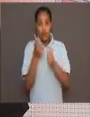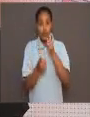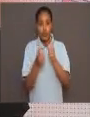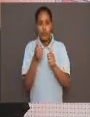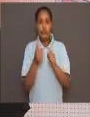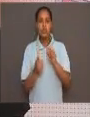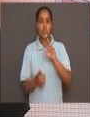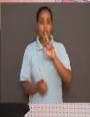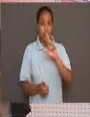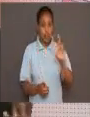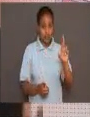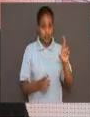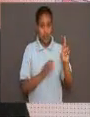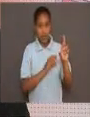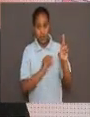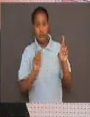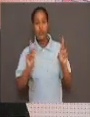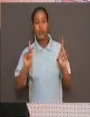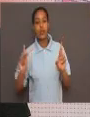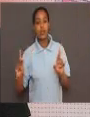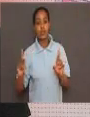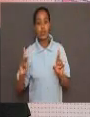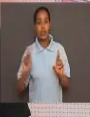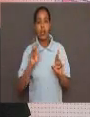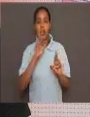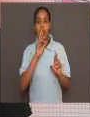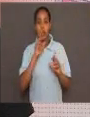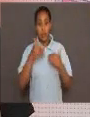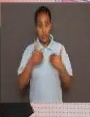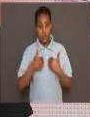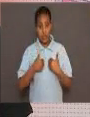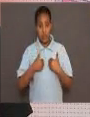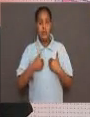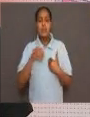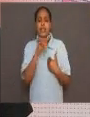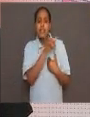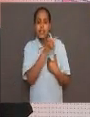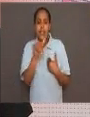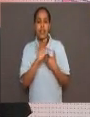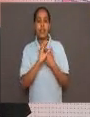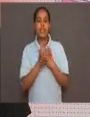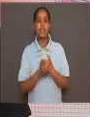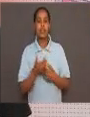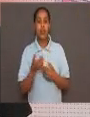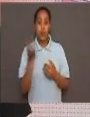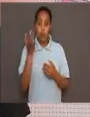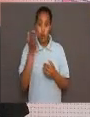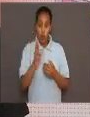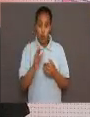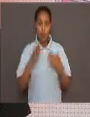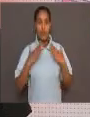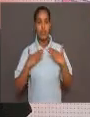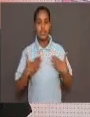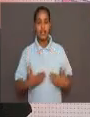the reactants and products are present in the same phase or